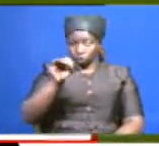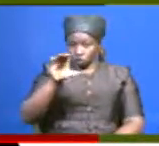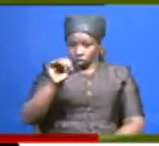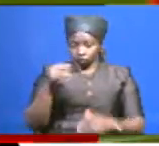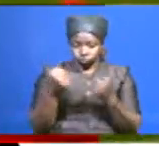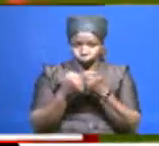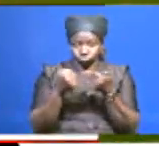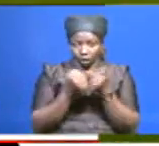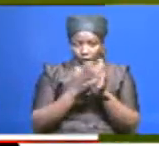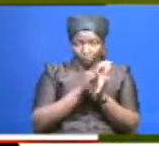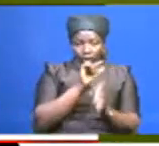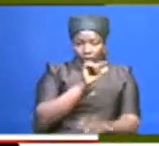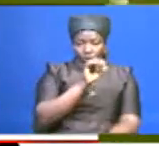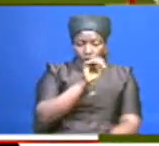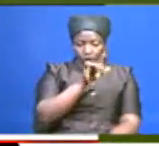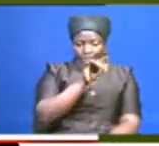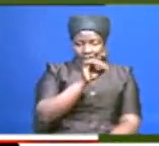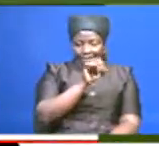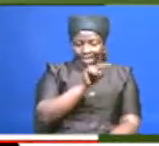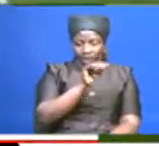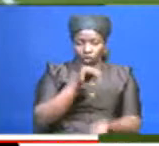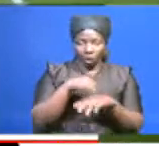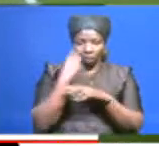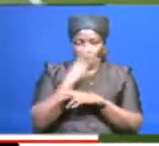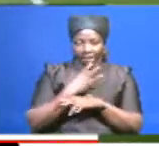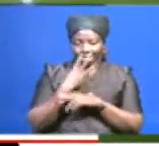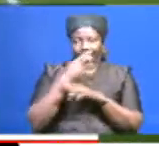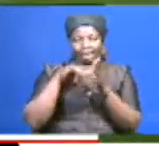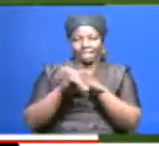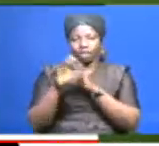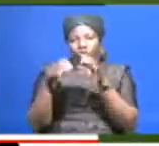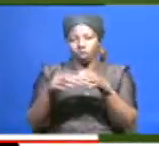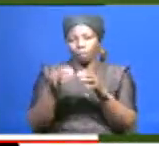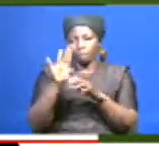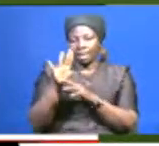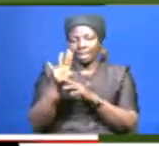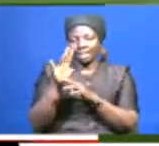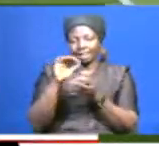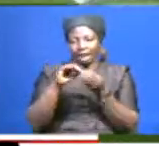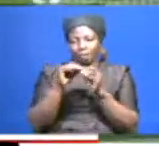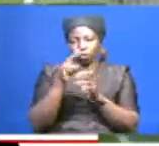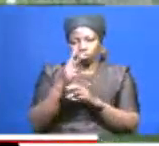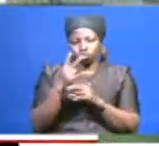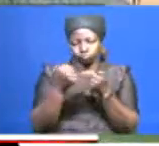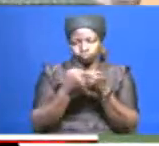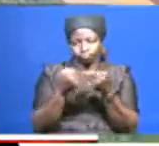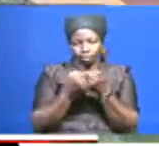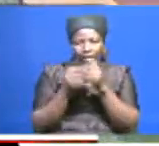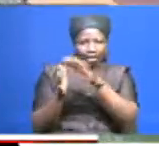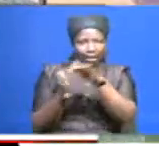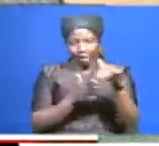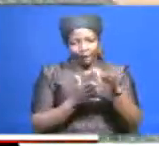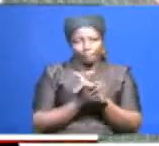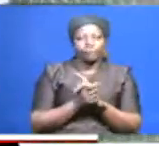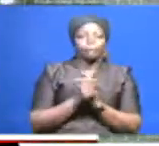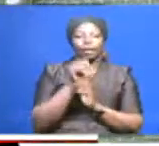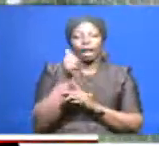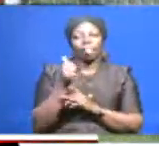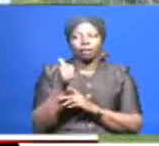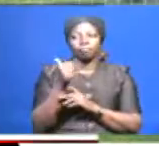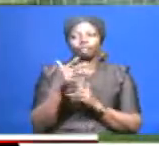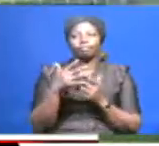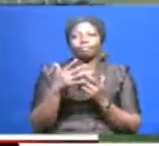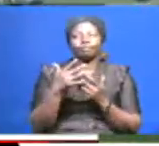Eagles on Wednesday in their second Group B game. Meanwhile, defender Salim Fall volleyed home 12 minutes to time as